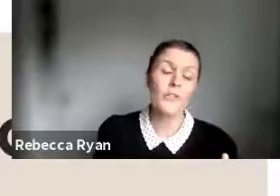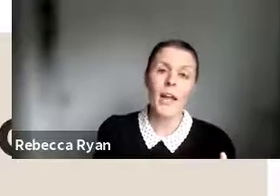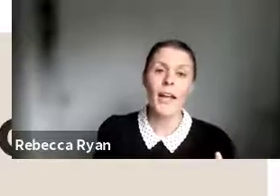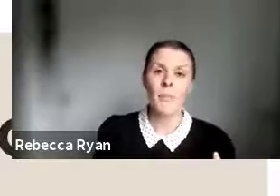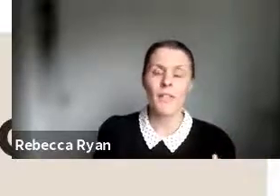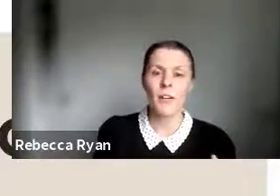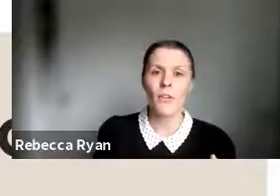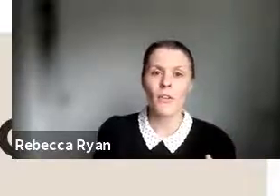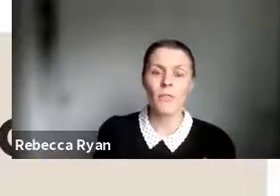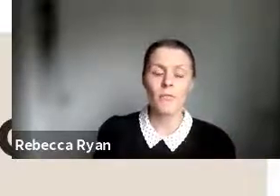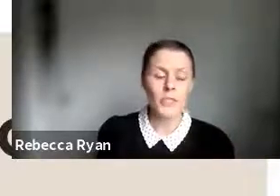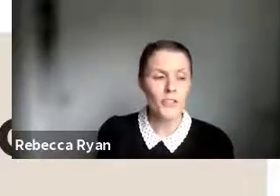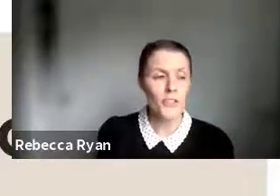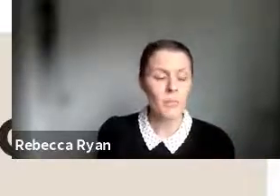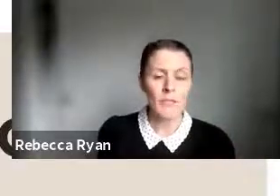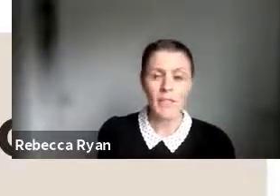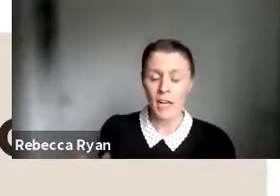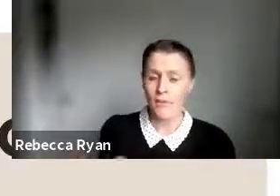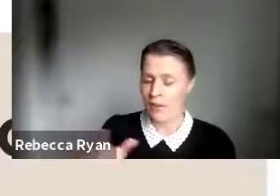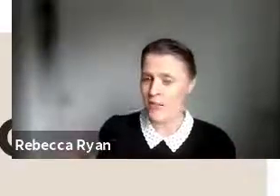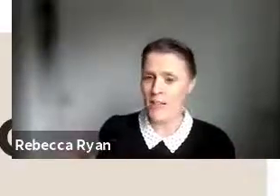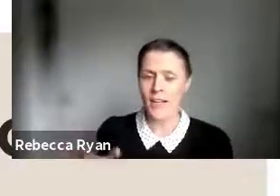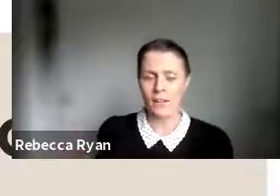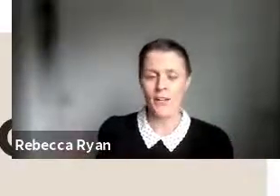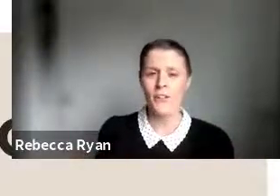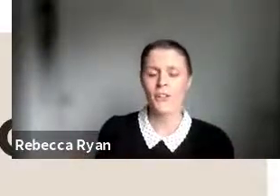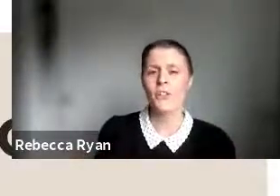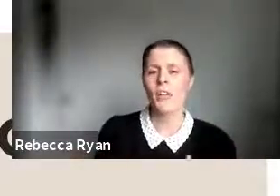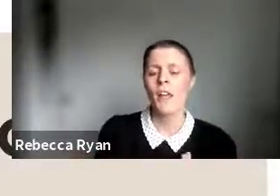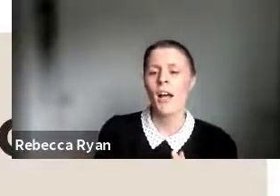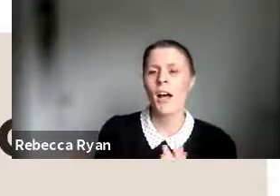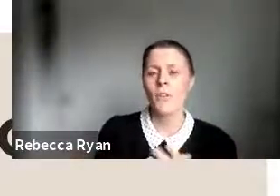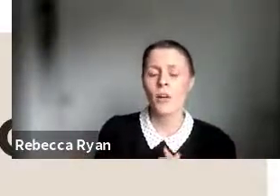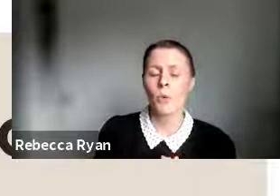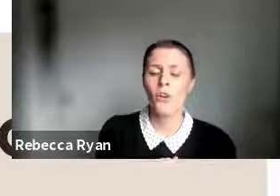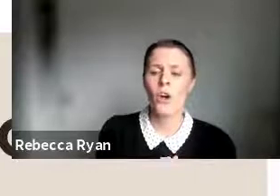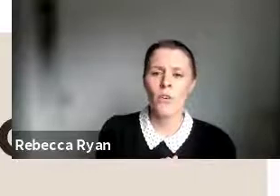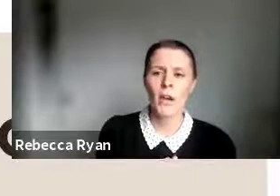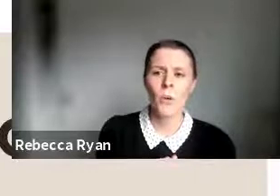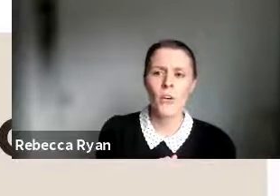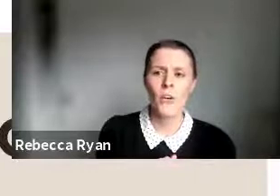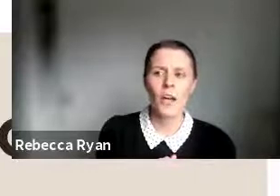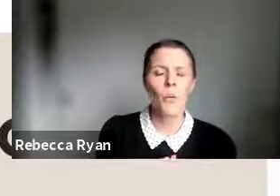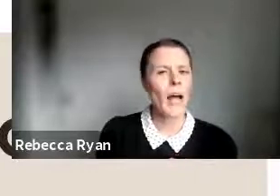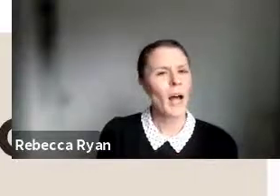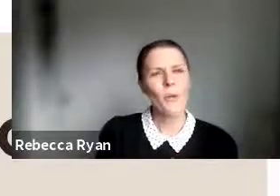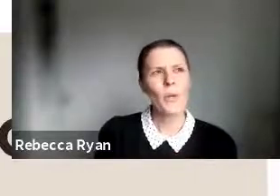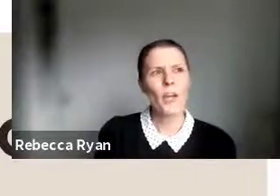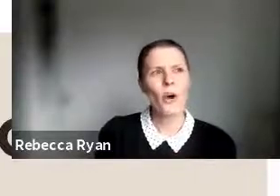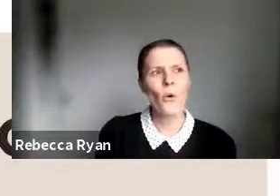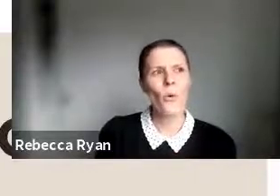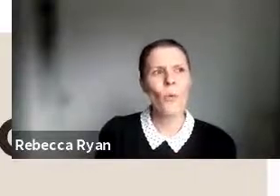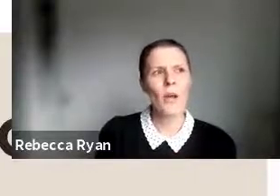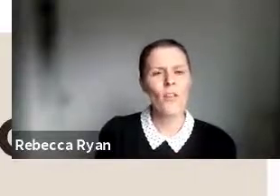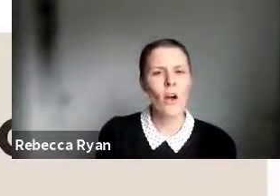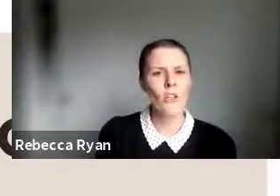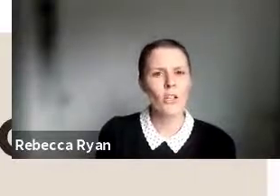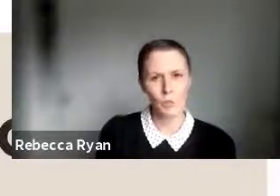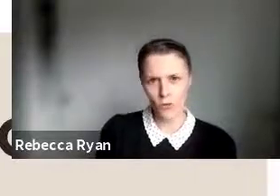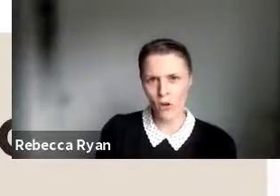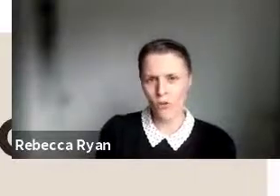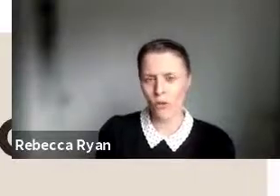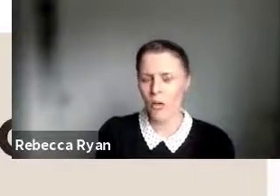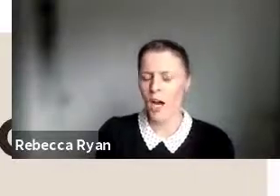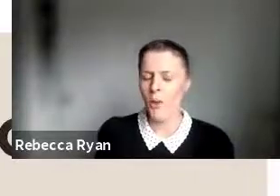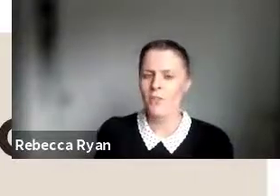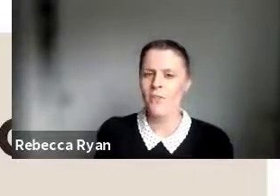is a question I had myself. Legitimately, of everything that I researched, with COVID, I wondered, well, how do we know when long-term